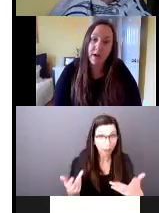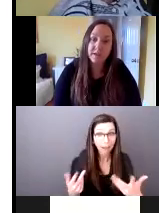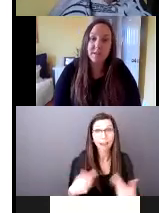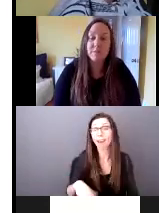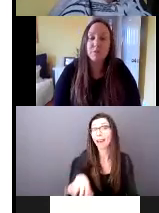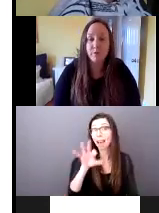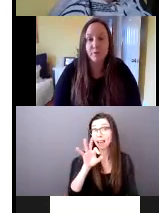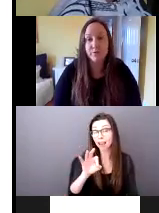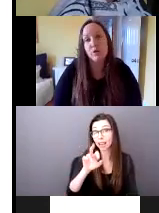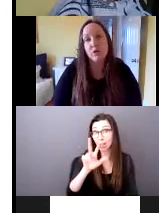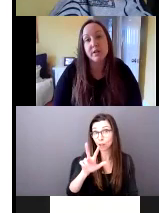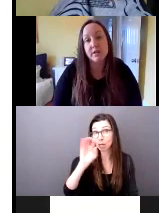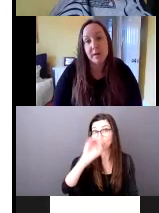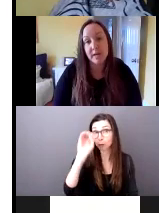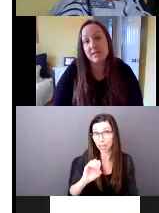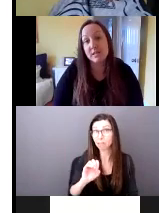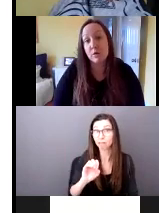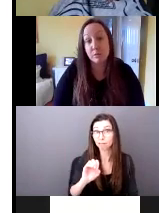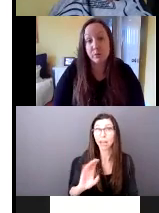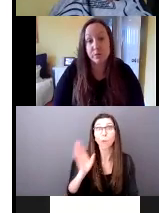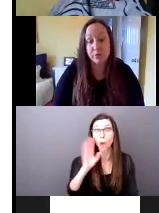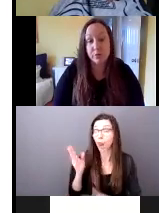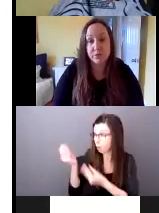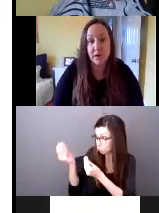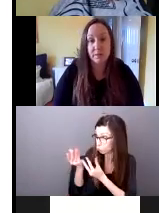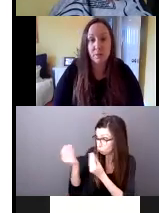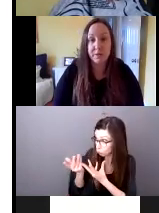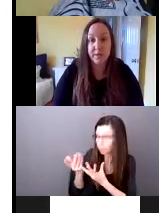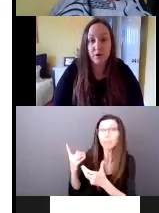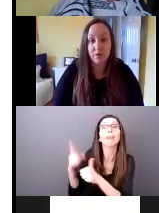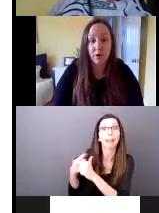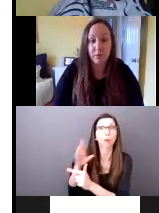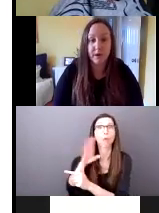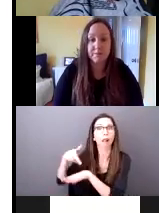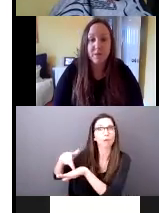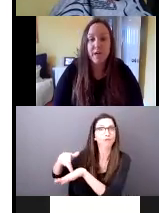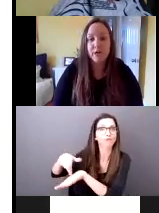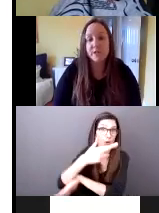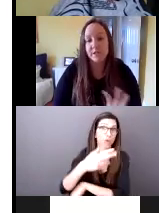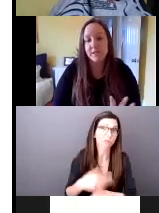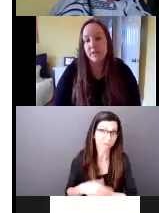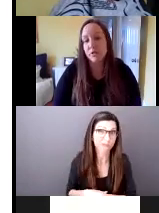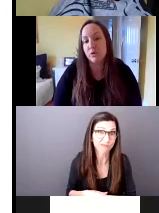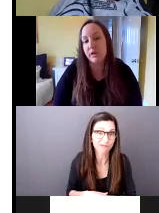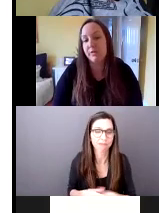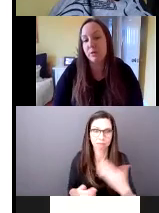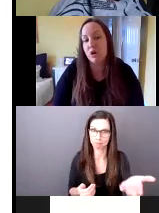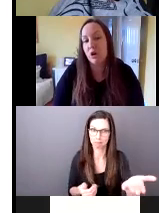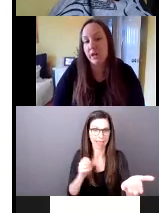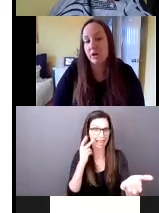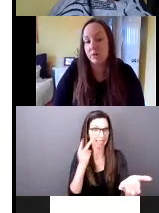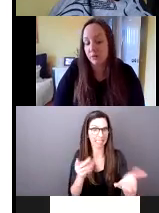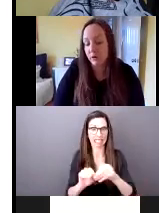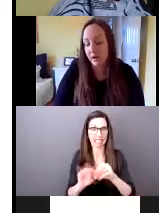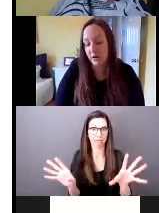do get some sort of referral, in many cases, multiple referrals when they call the helpline. And you can see that the majority of folks